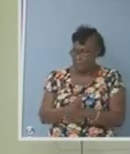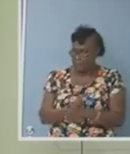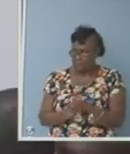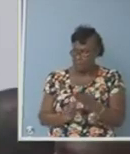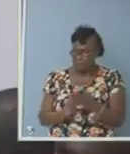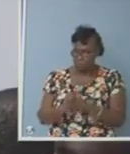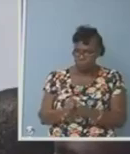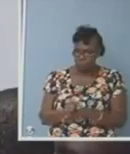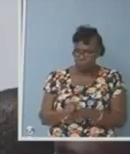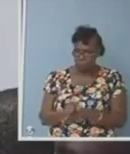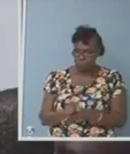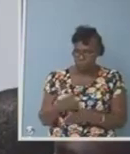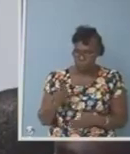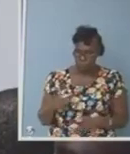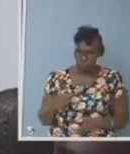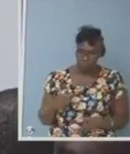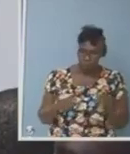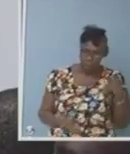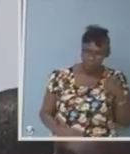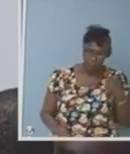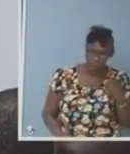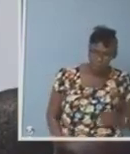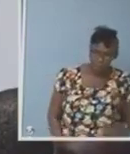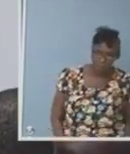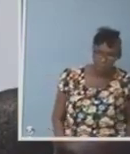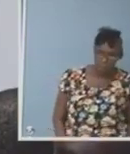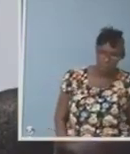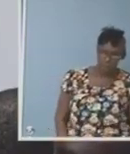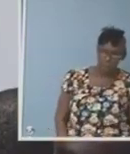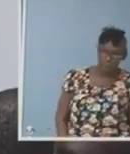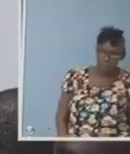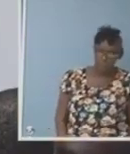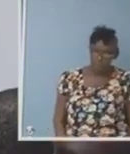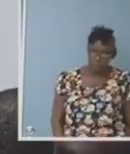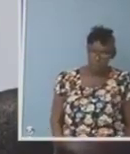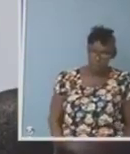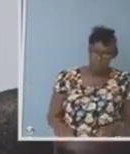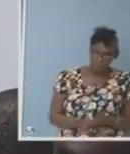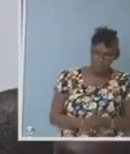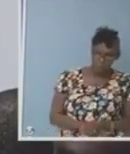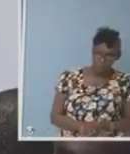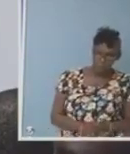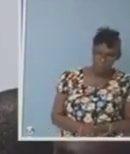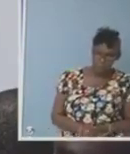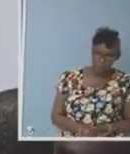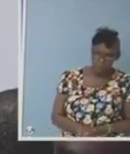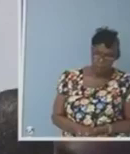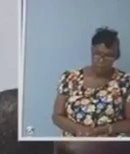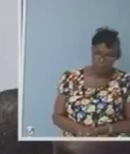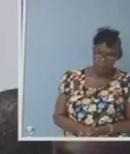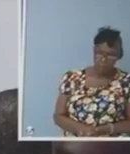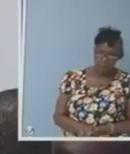my final question is, I know that you are in Trinidad with respect to giving the Tobago perspective,